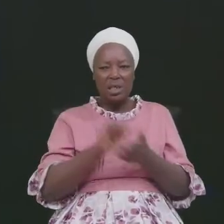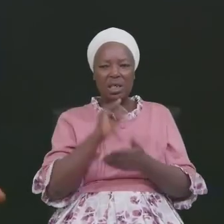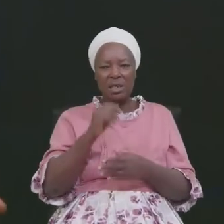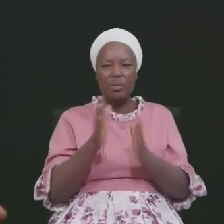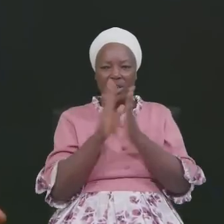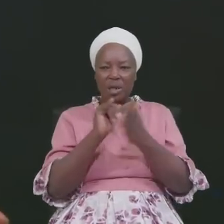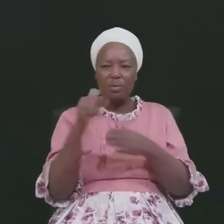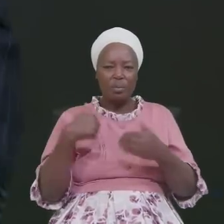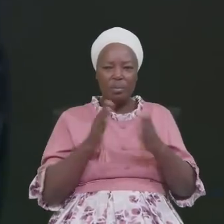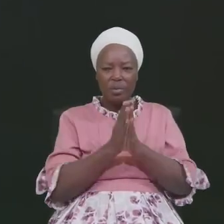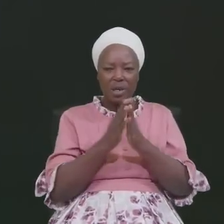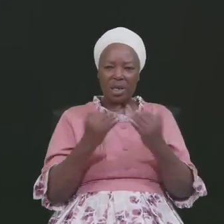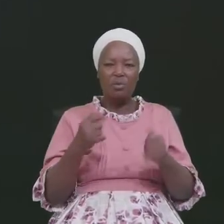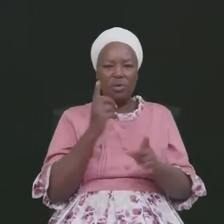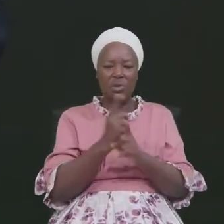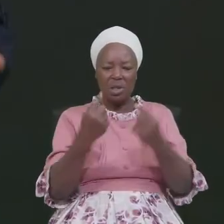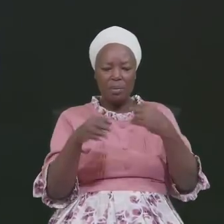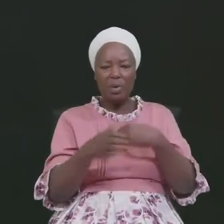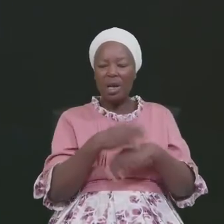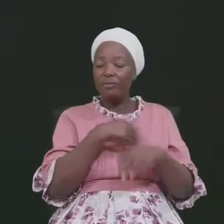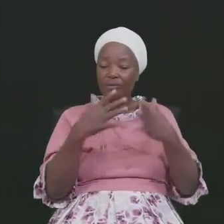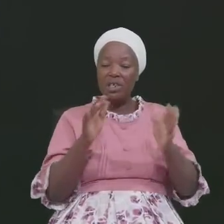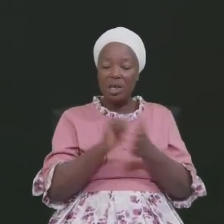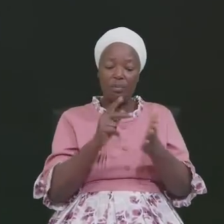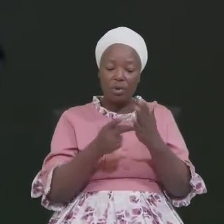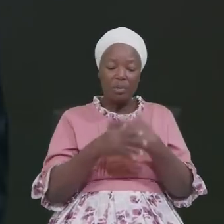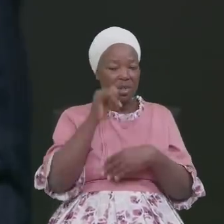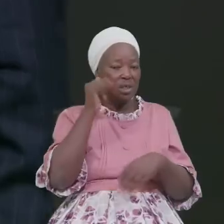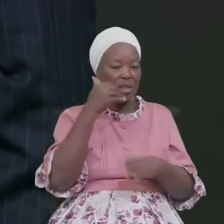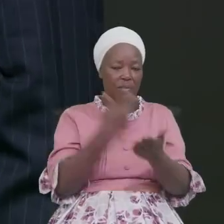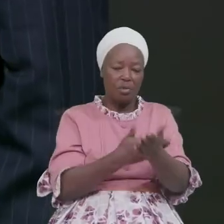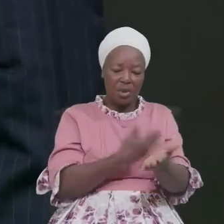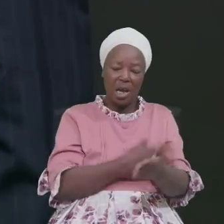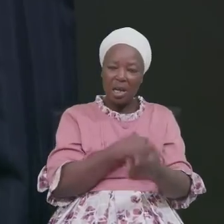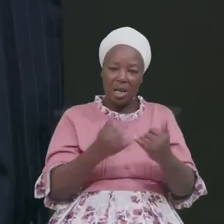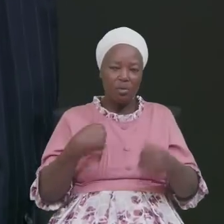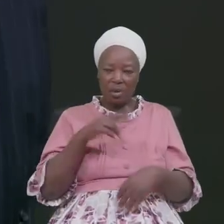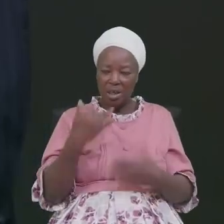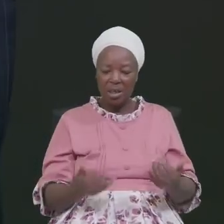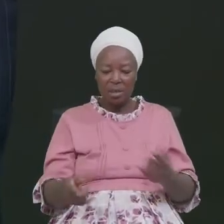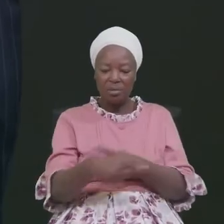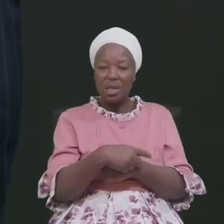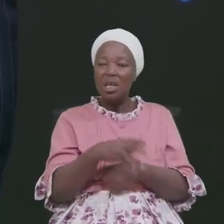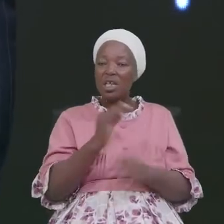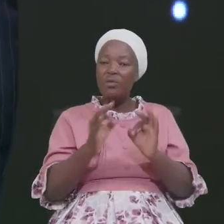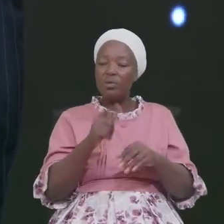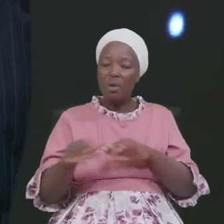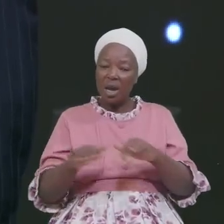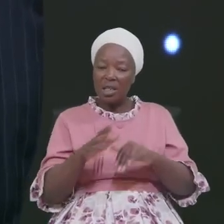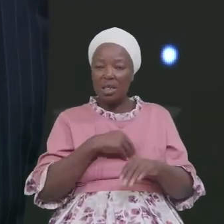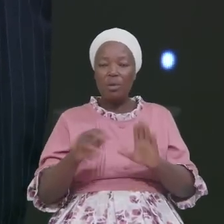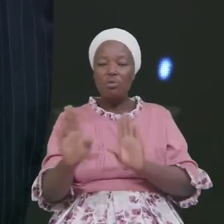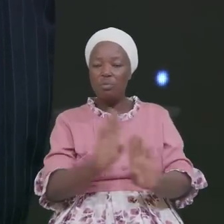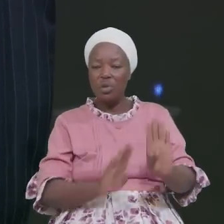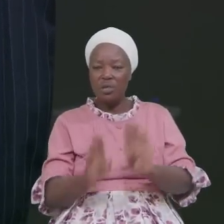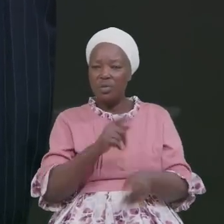just stopped yesterday morning and we're here today. If you act, if you behave, if